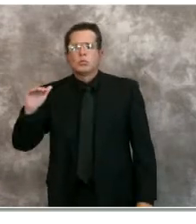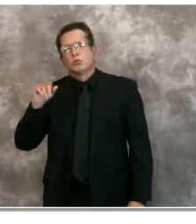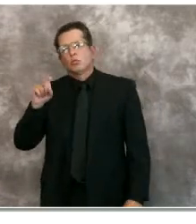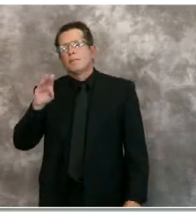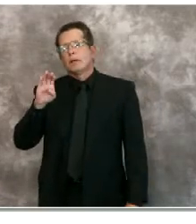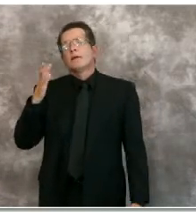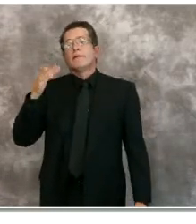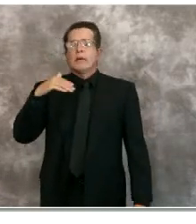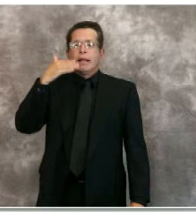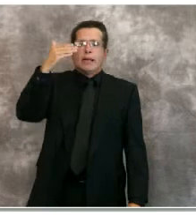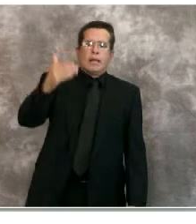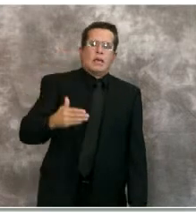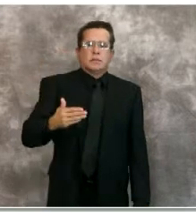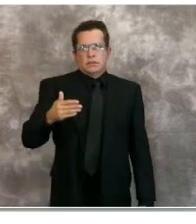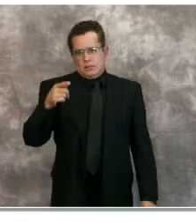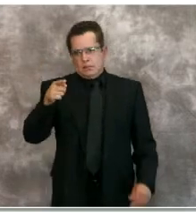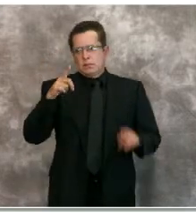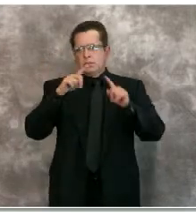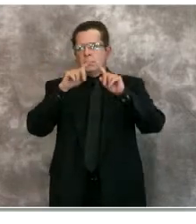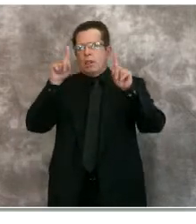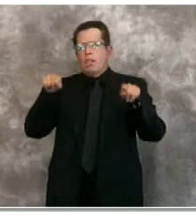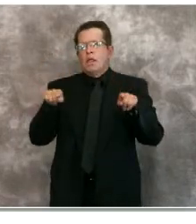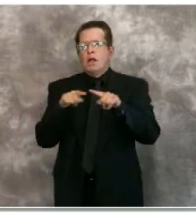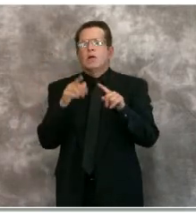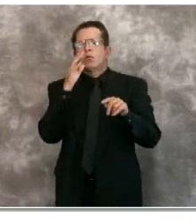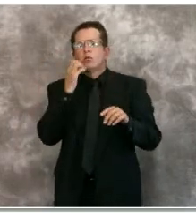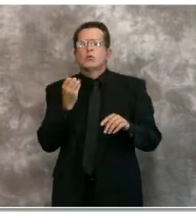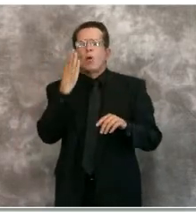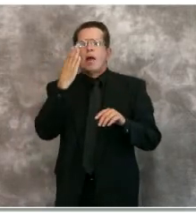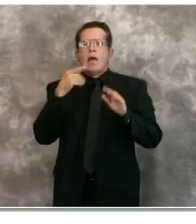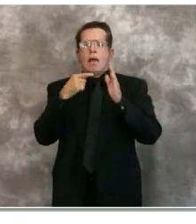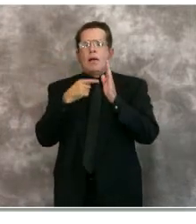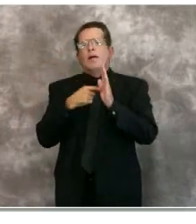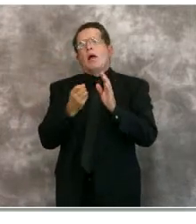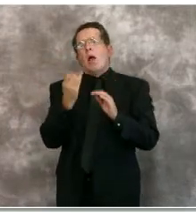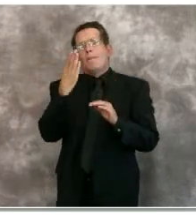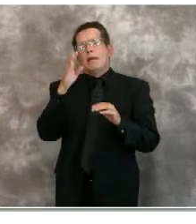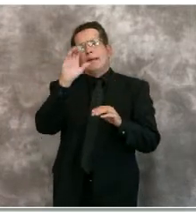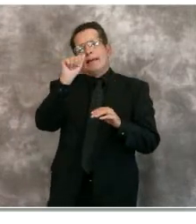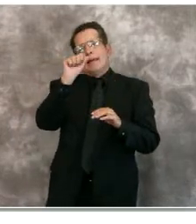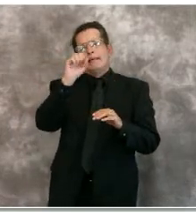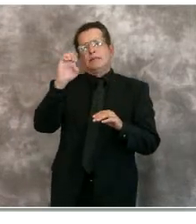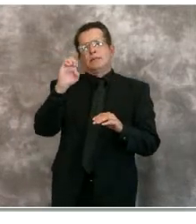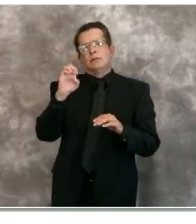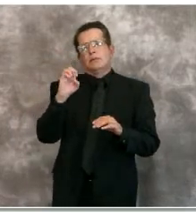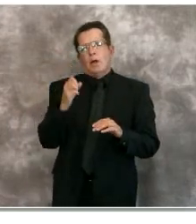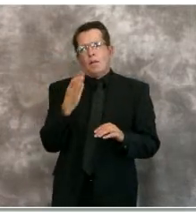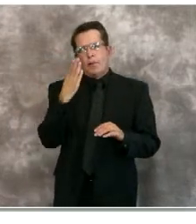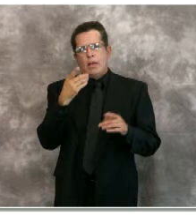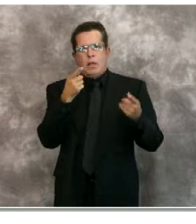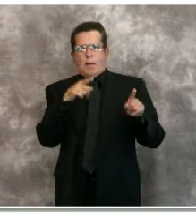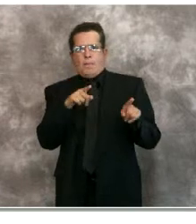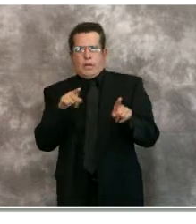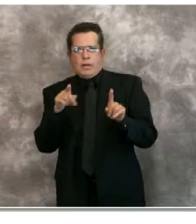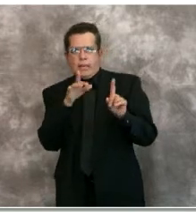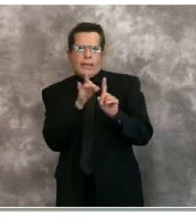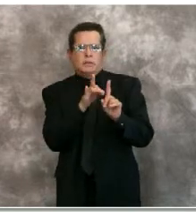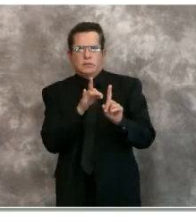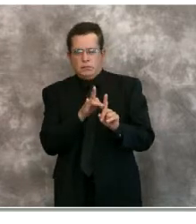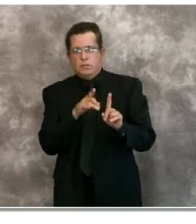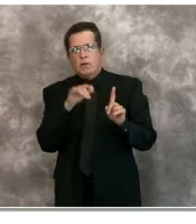So this slide is the number of cases. Again, on the left, the